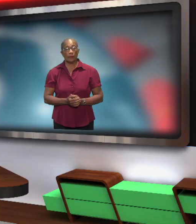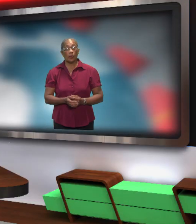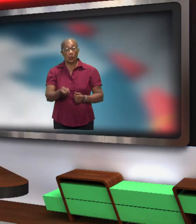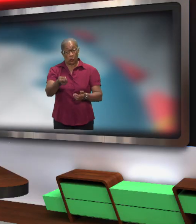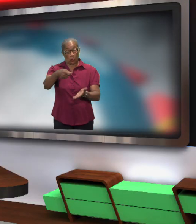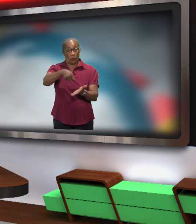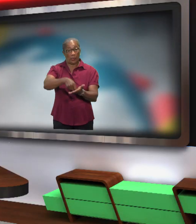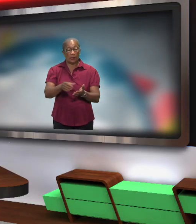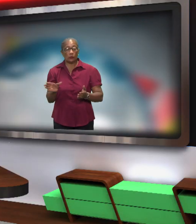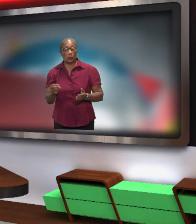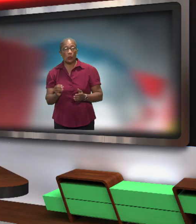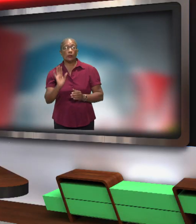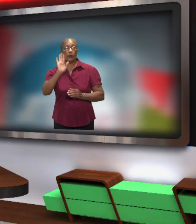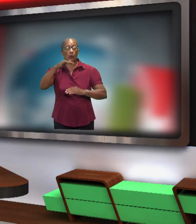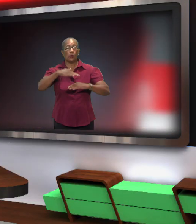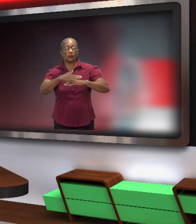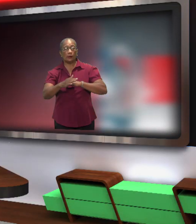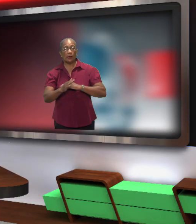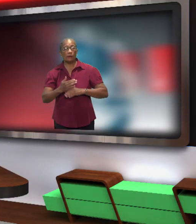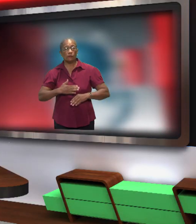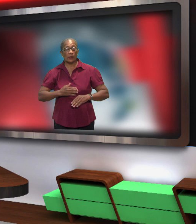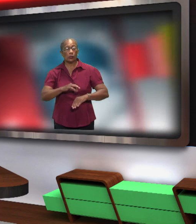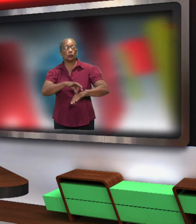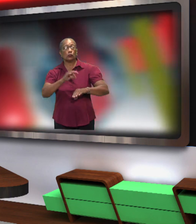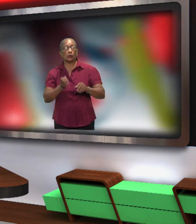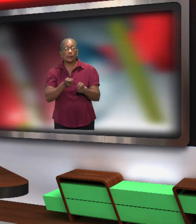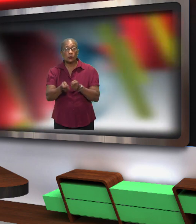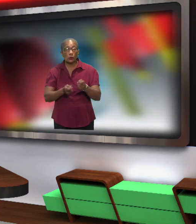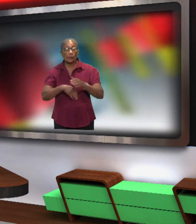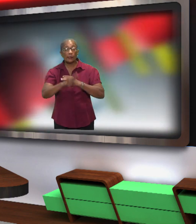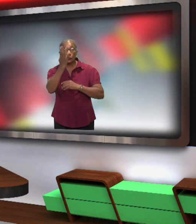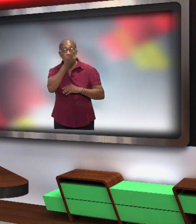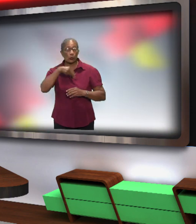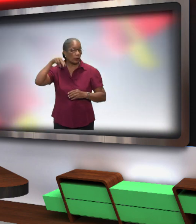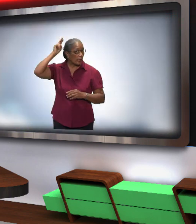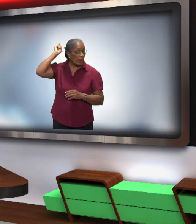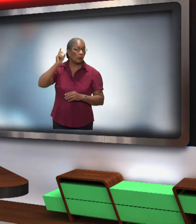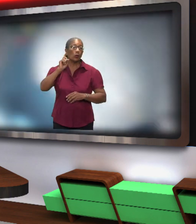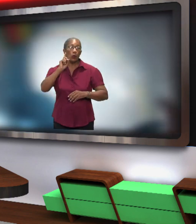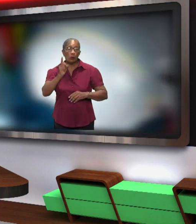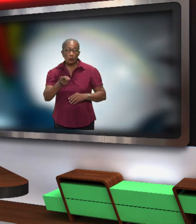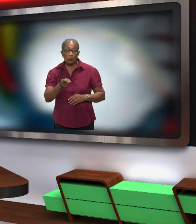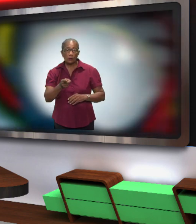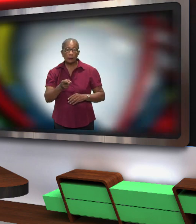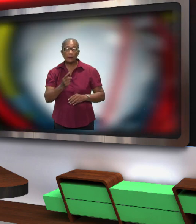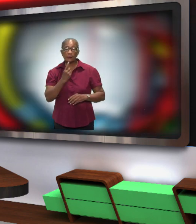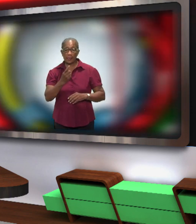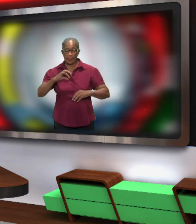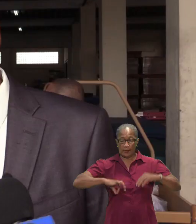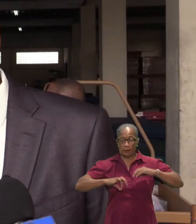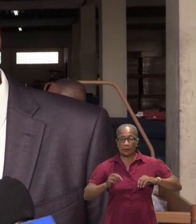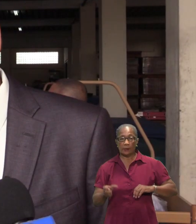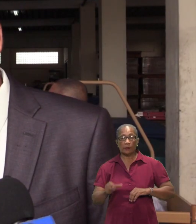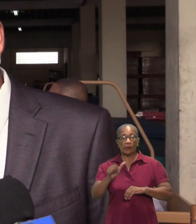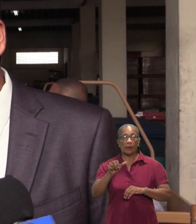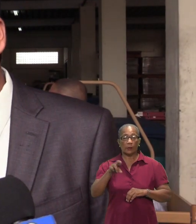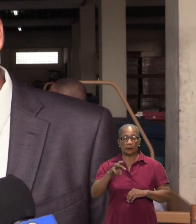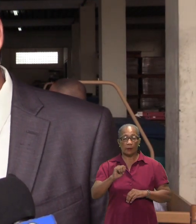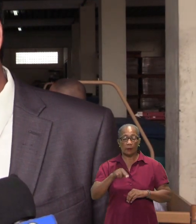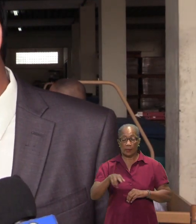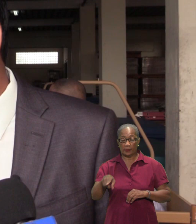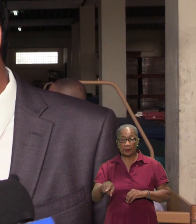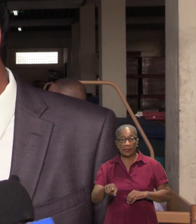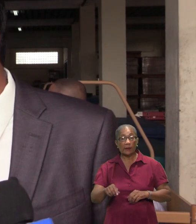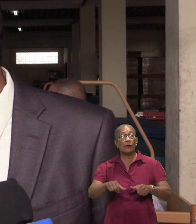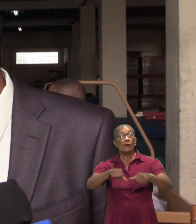Donations from abroad for the benefit of health care in Suriname should be exempt from import duties, according to Minister of Public